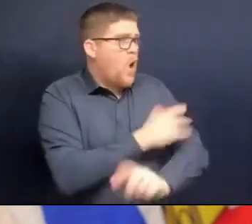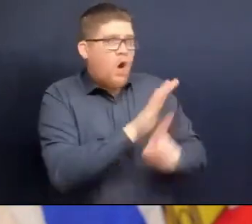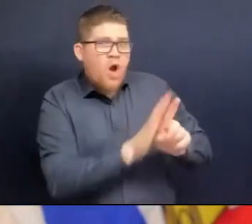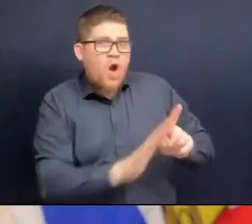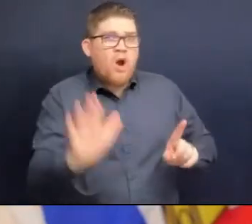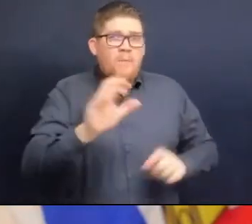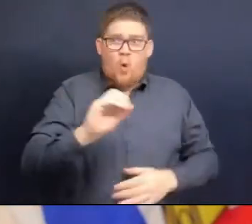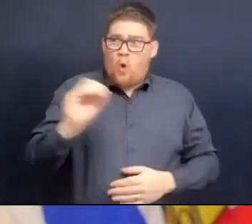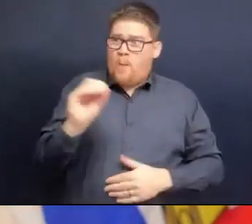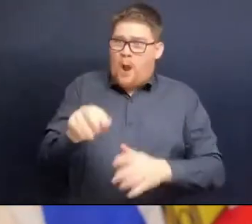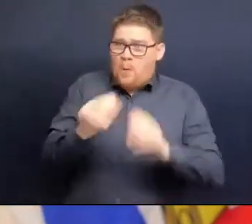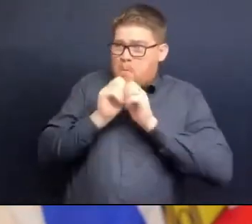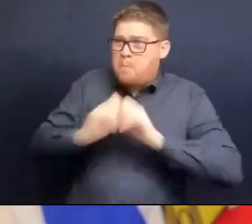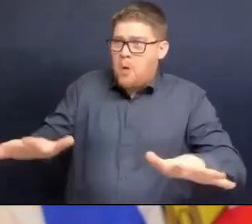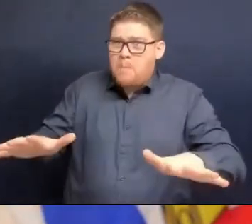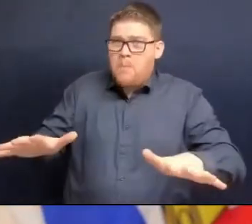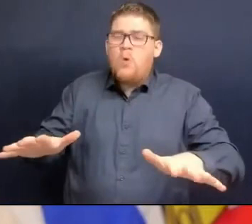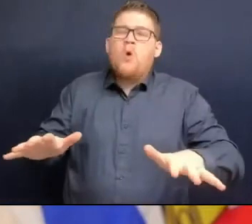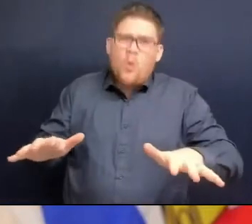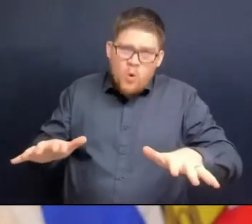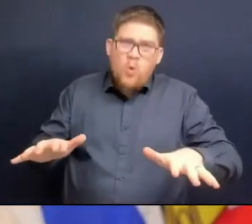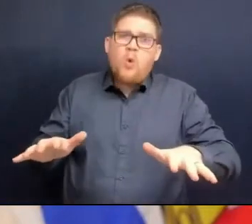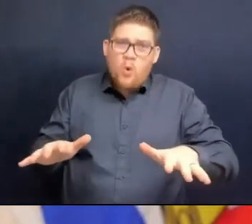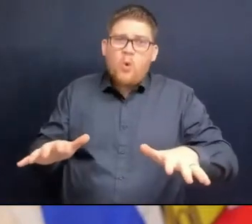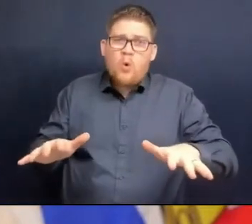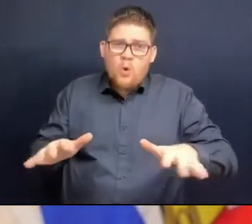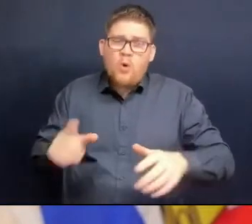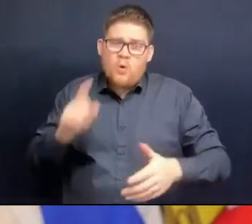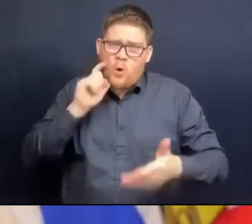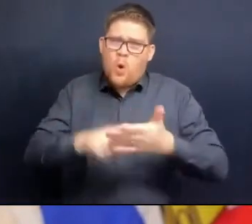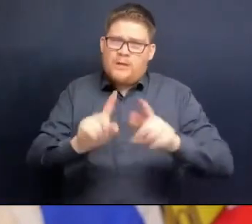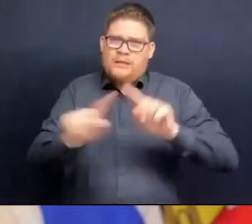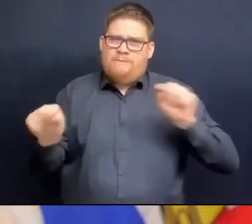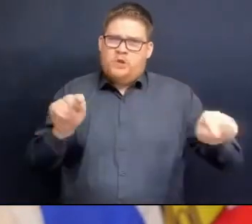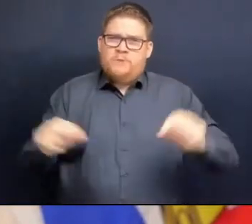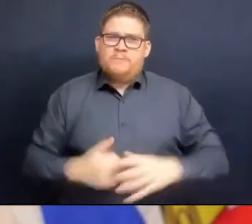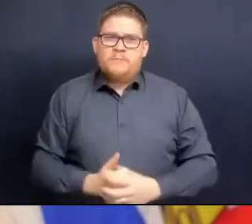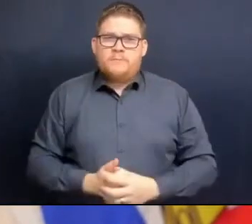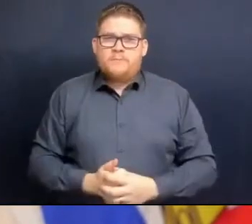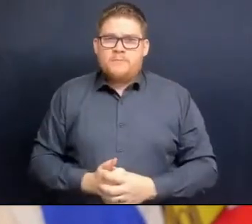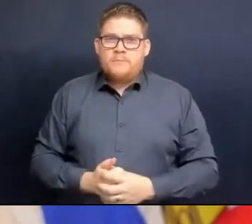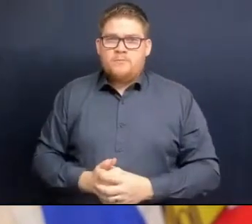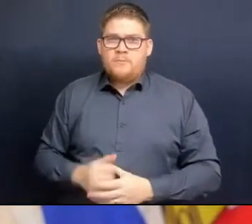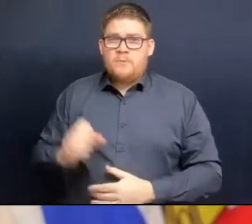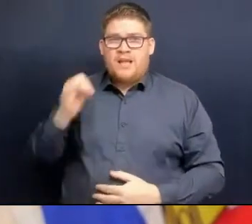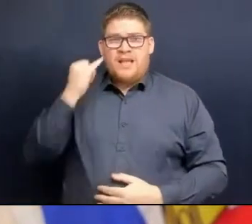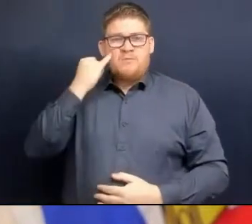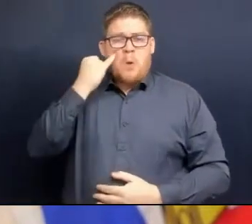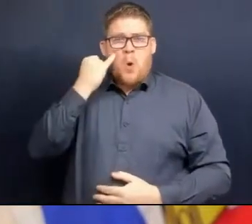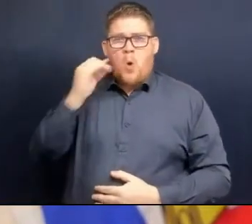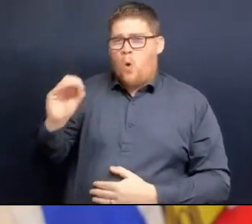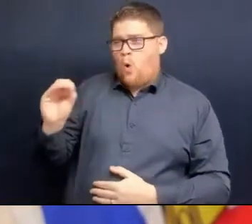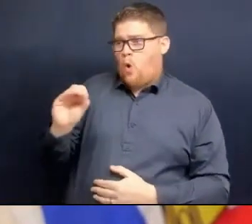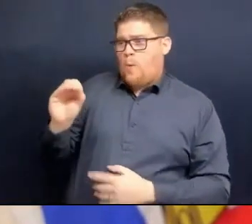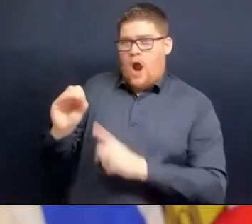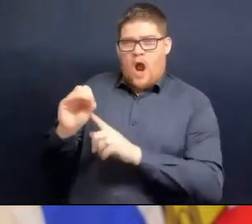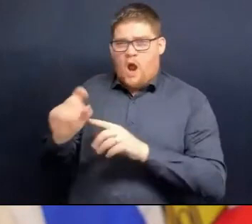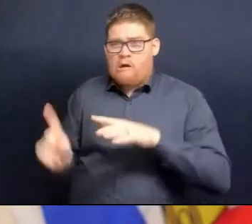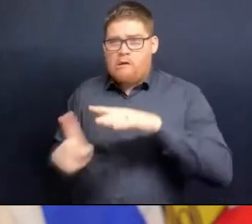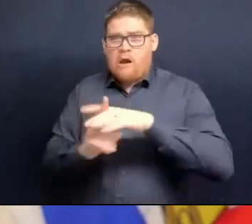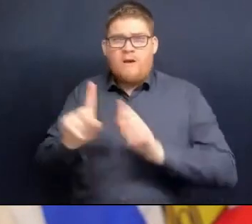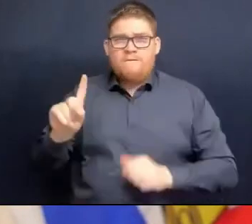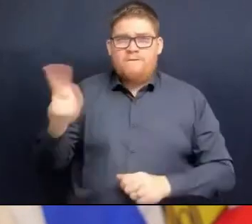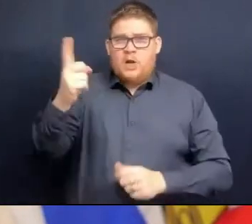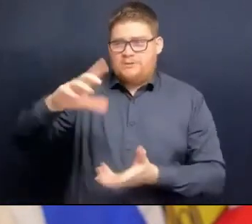many people have the protection from vaccines, and Omicron was the first strain out of the gate, we would be in